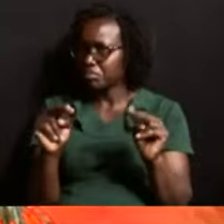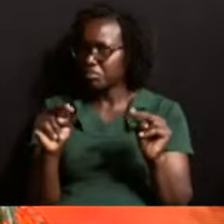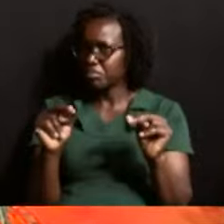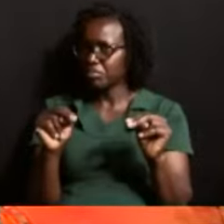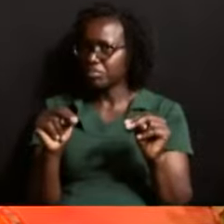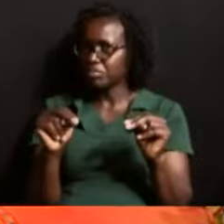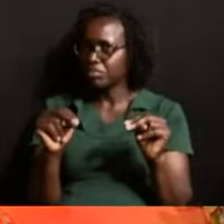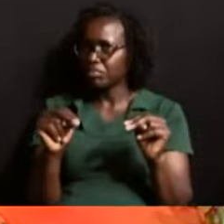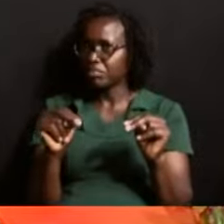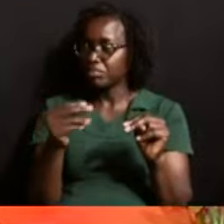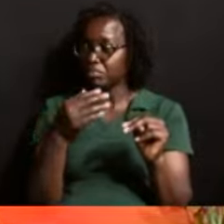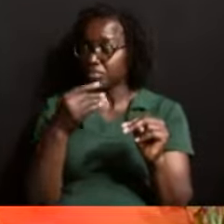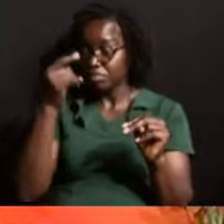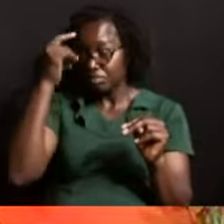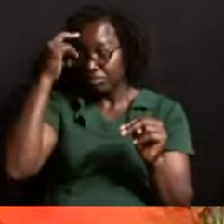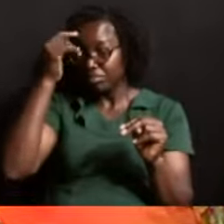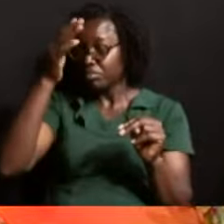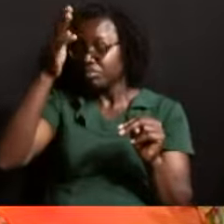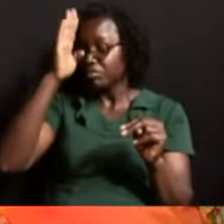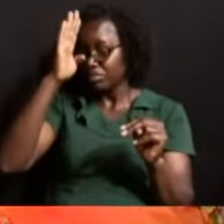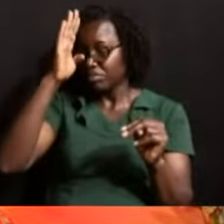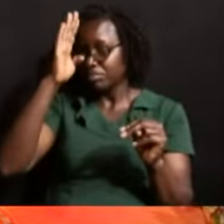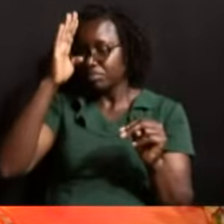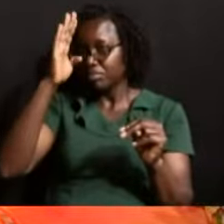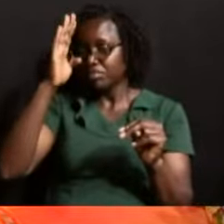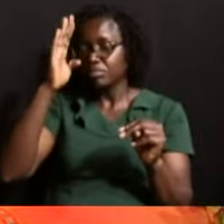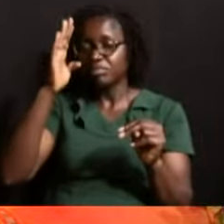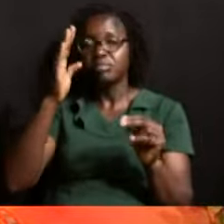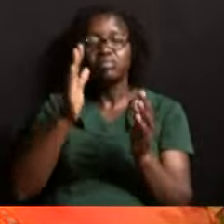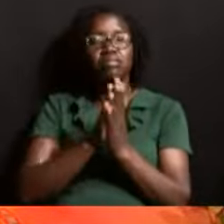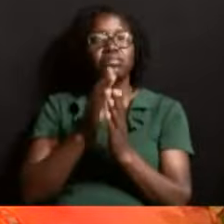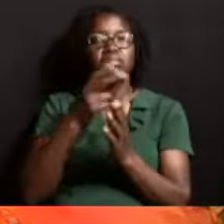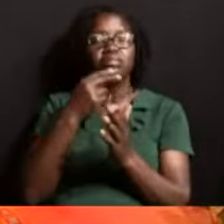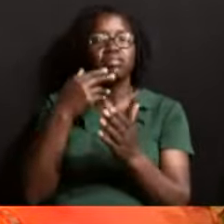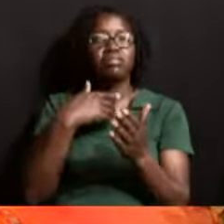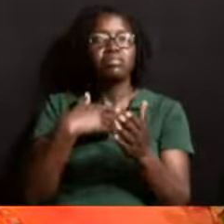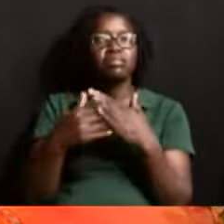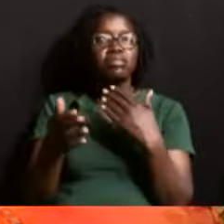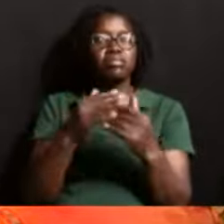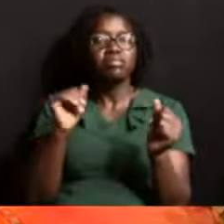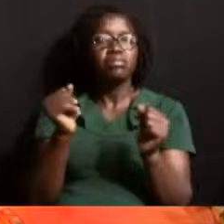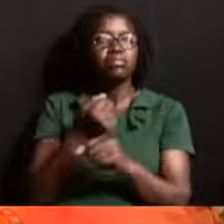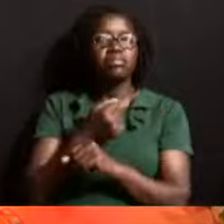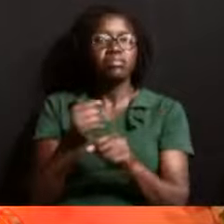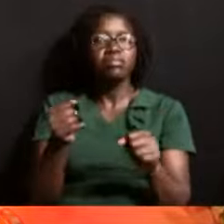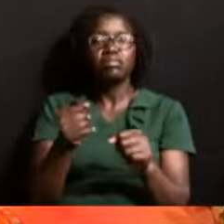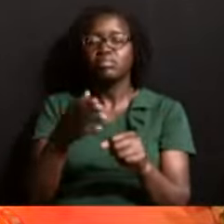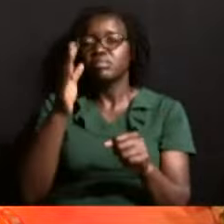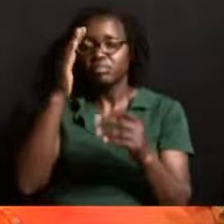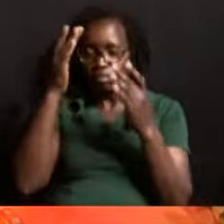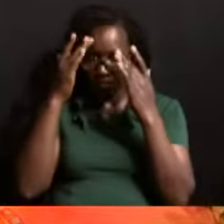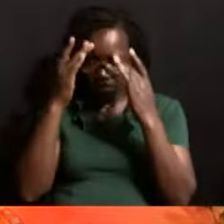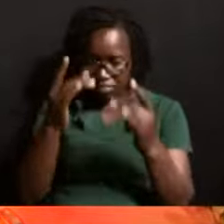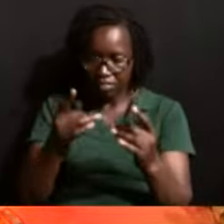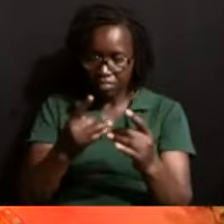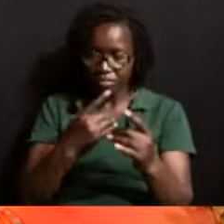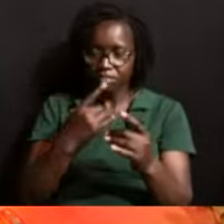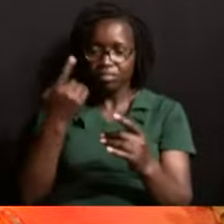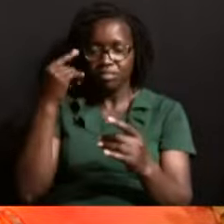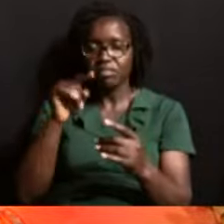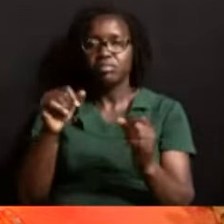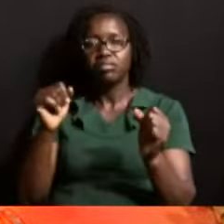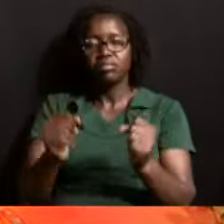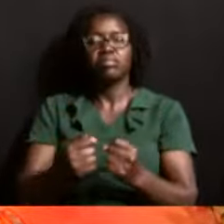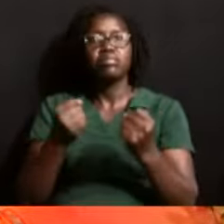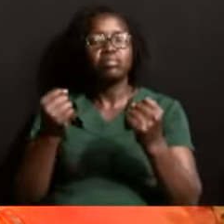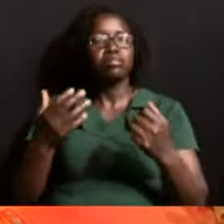in the mind of God, with whom nothing is impossible, God decided that in order to save human